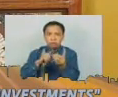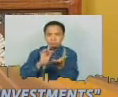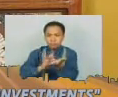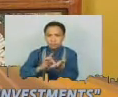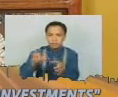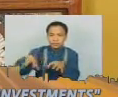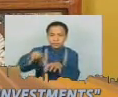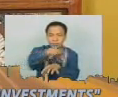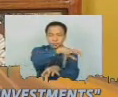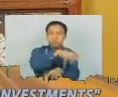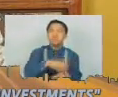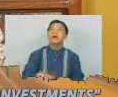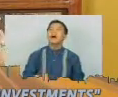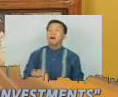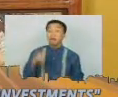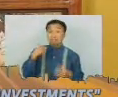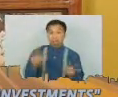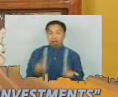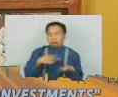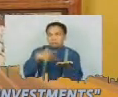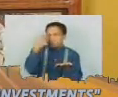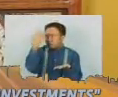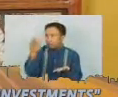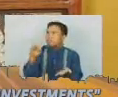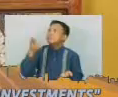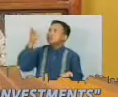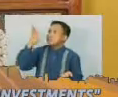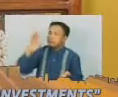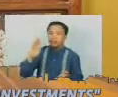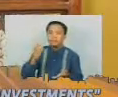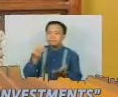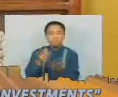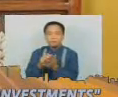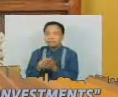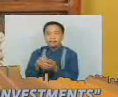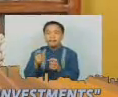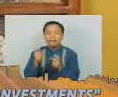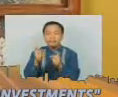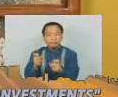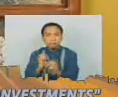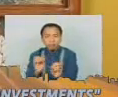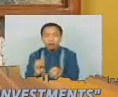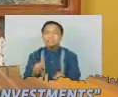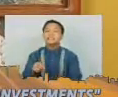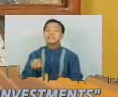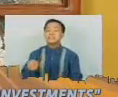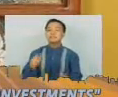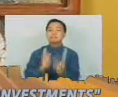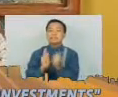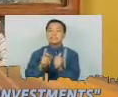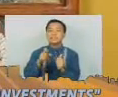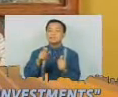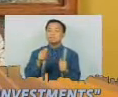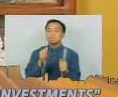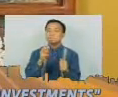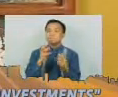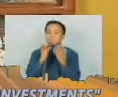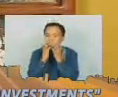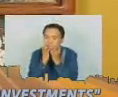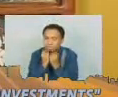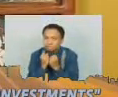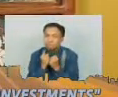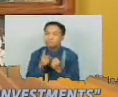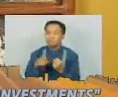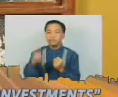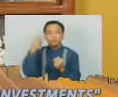the money. Ayun. Diba? Sabi ko, tingnan mo. God's wisdom is, diba? Hindi mo kayang mahalin yung Panginoon